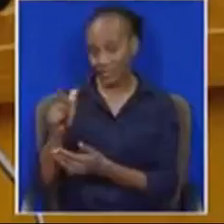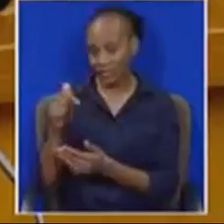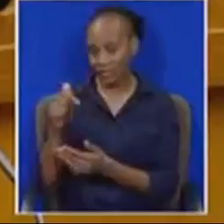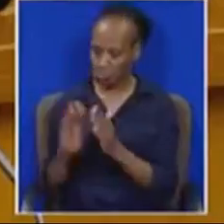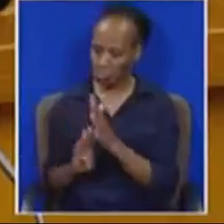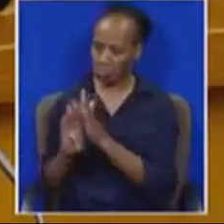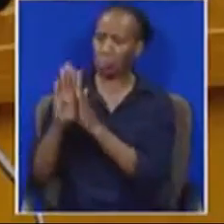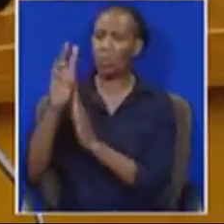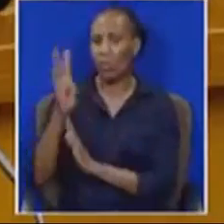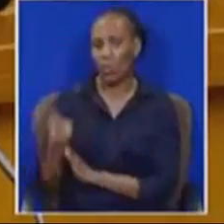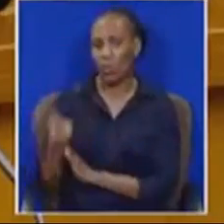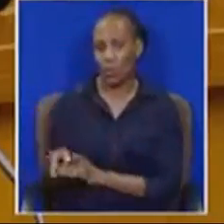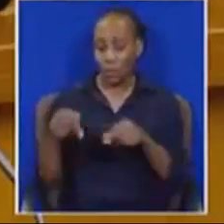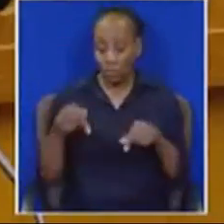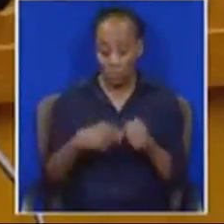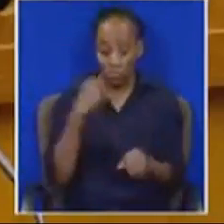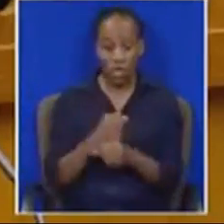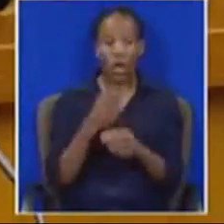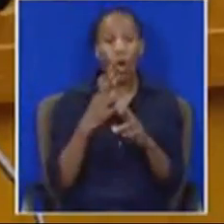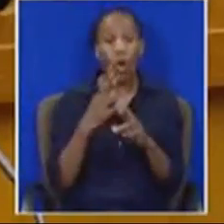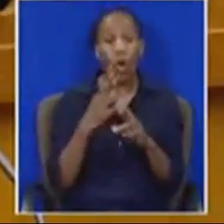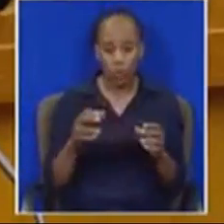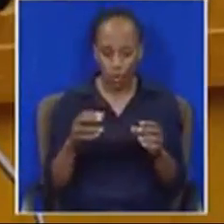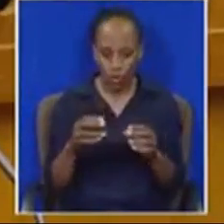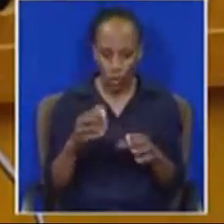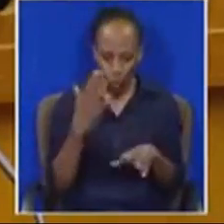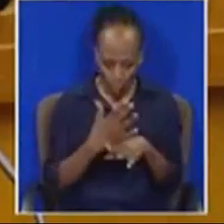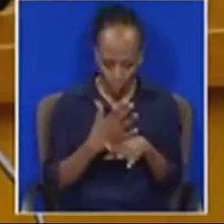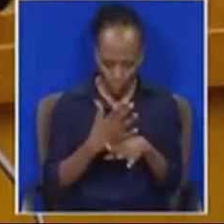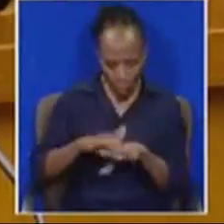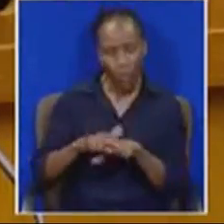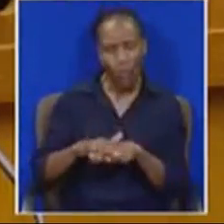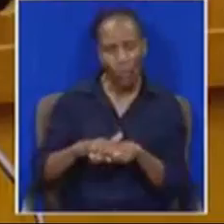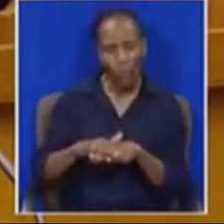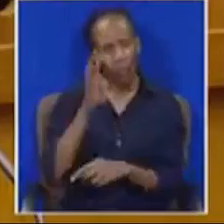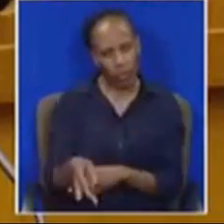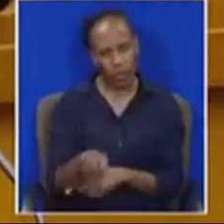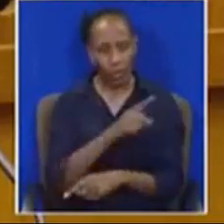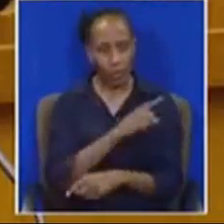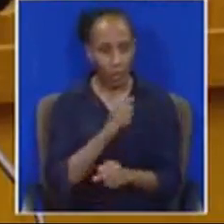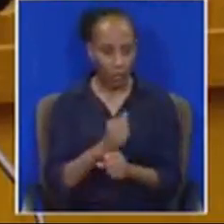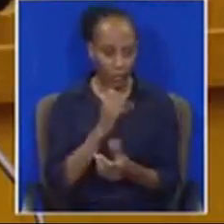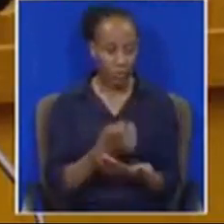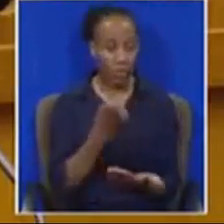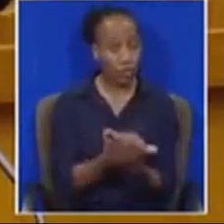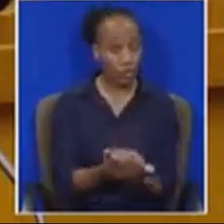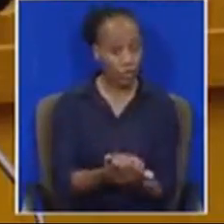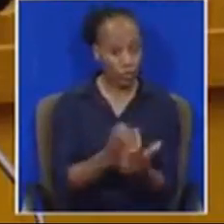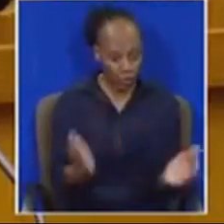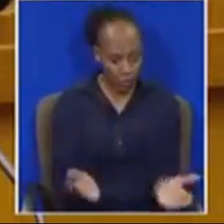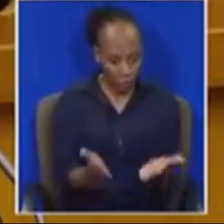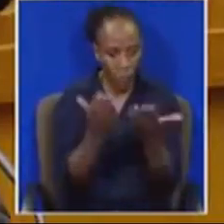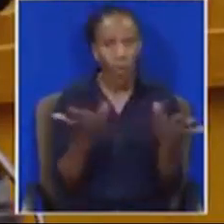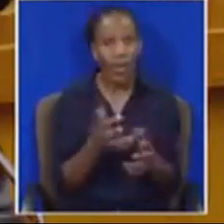year, we will take decisive action to realize the enormous economic potential of